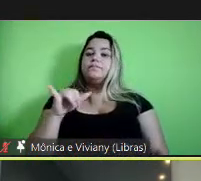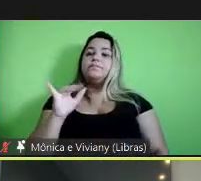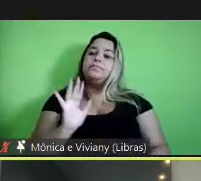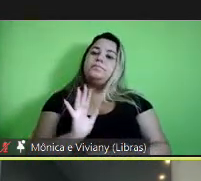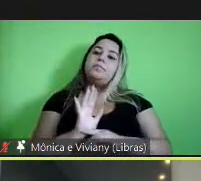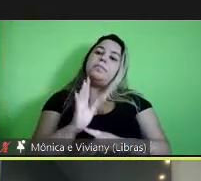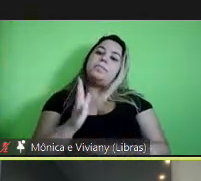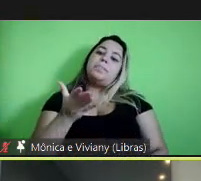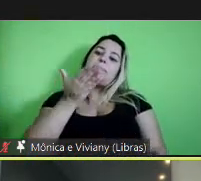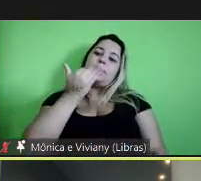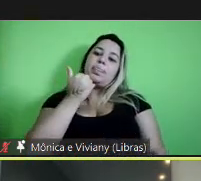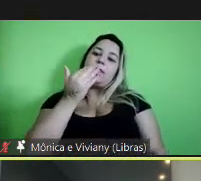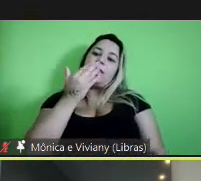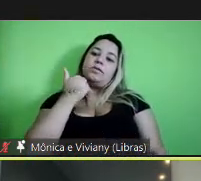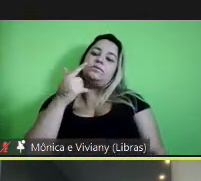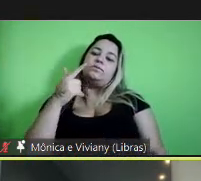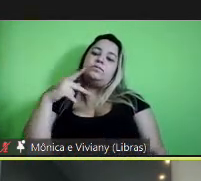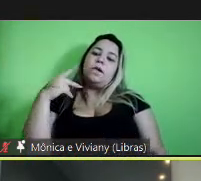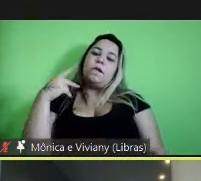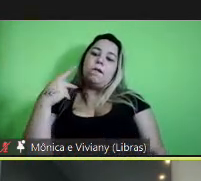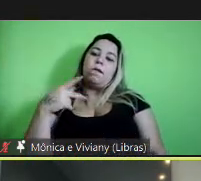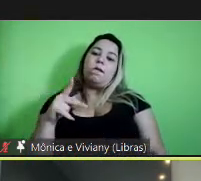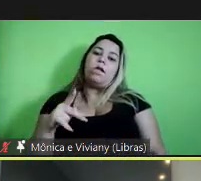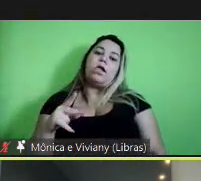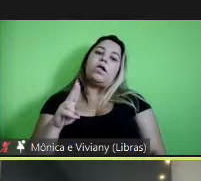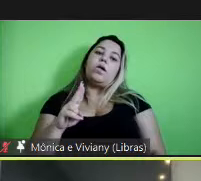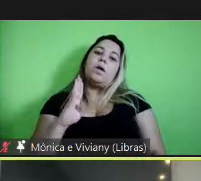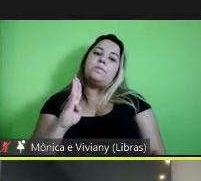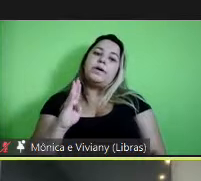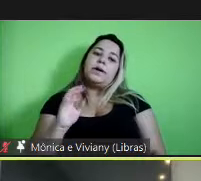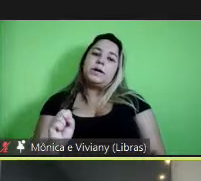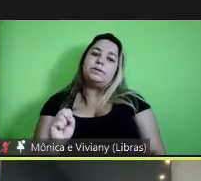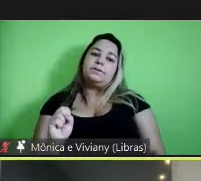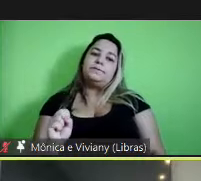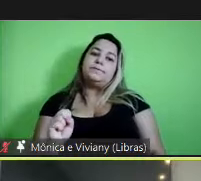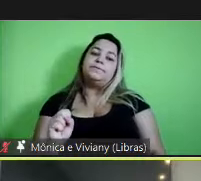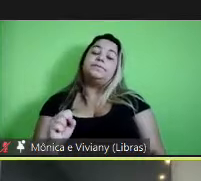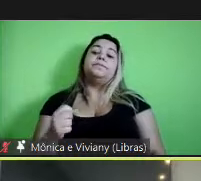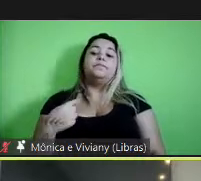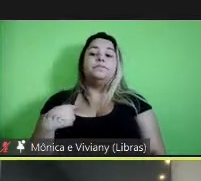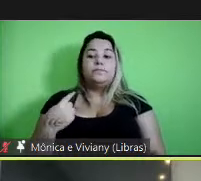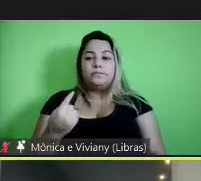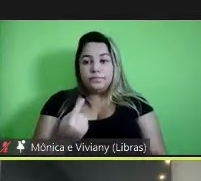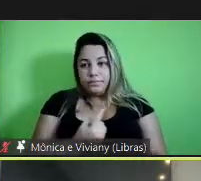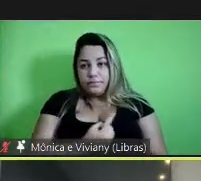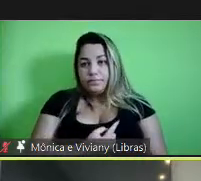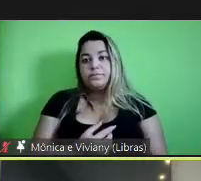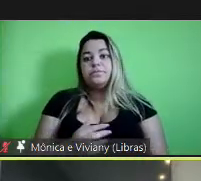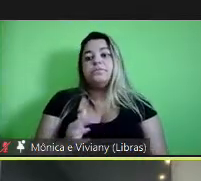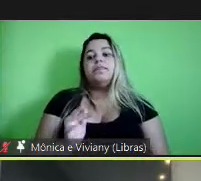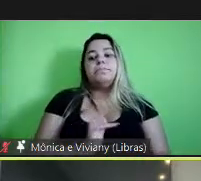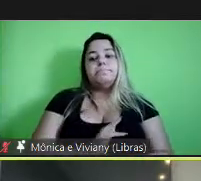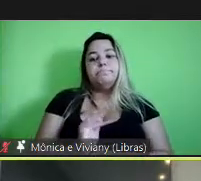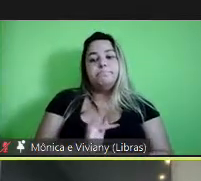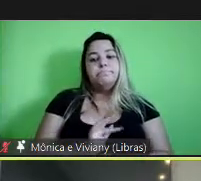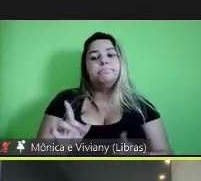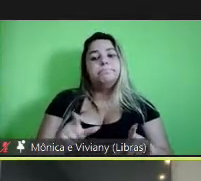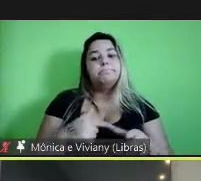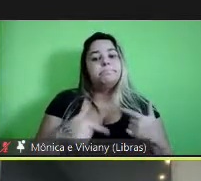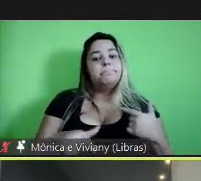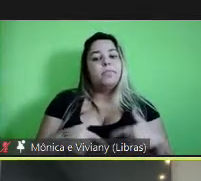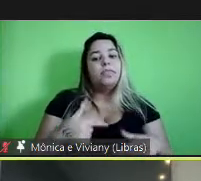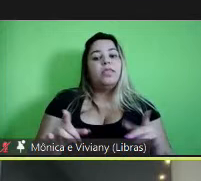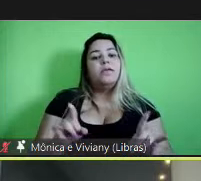will disclose nutrition in their territory, in their units. So we, within this formation,